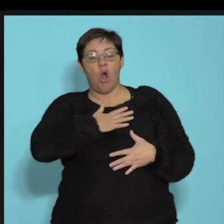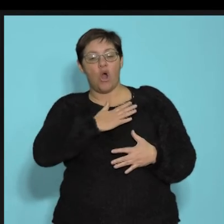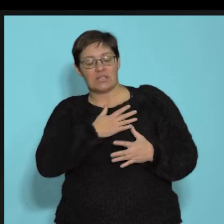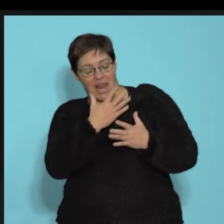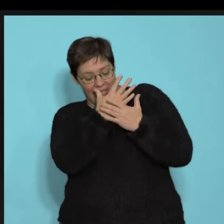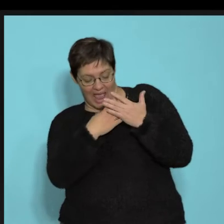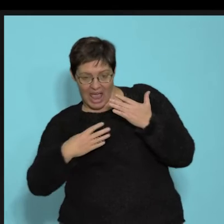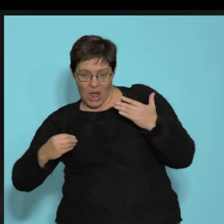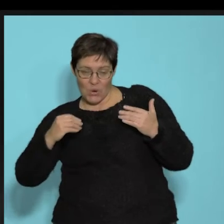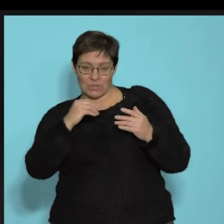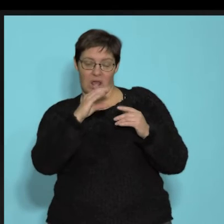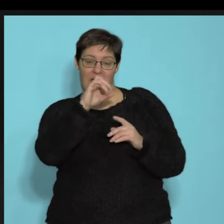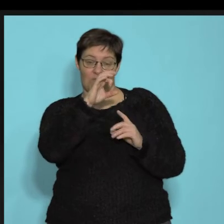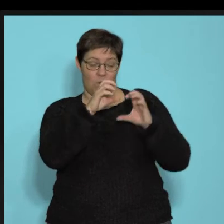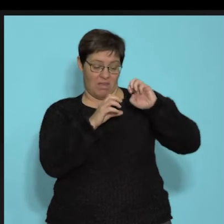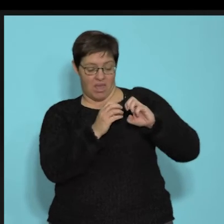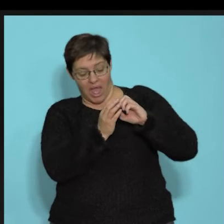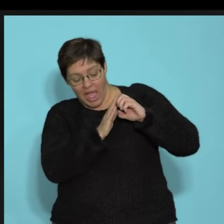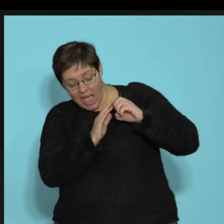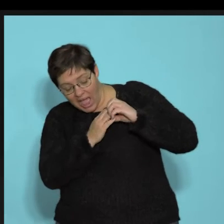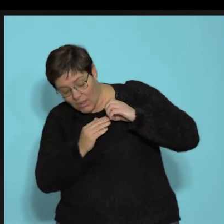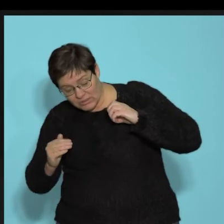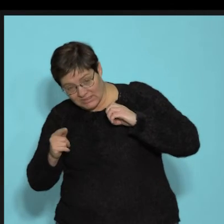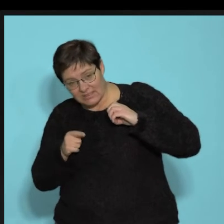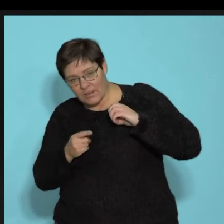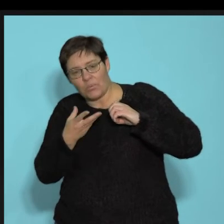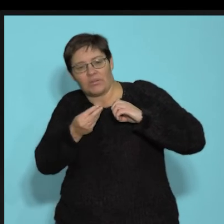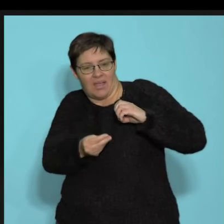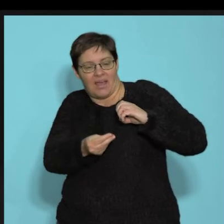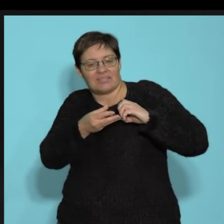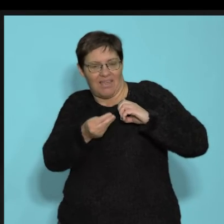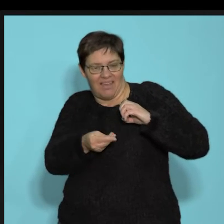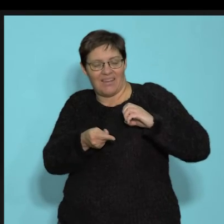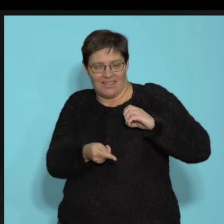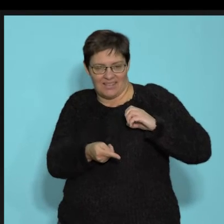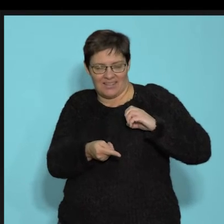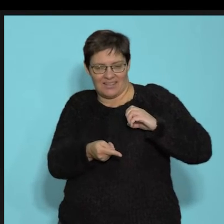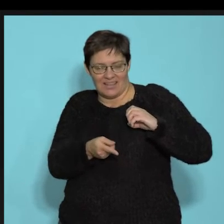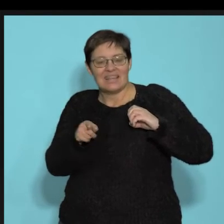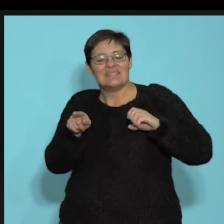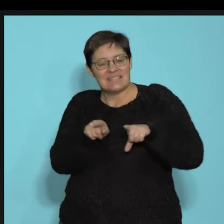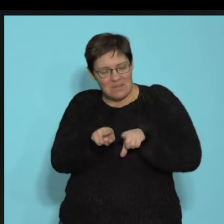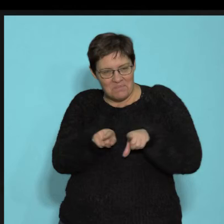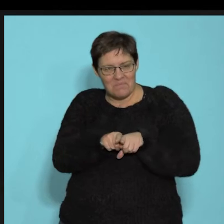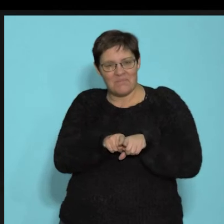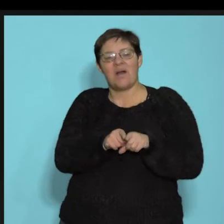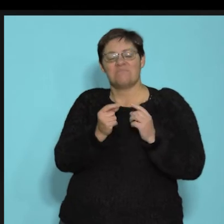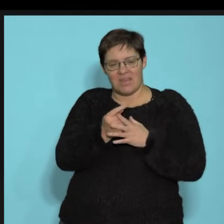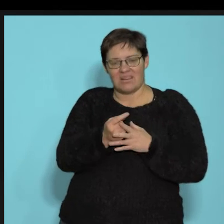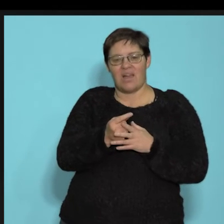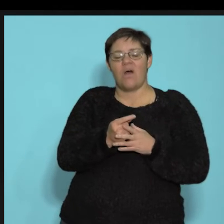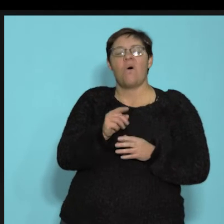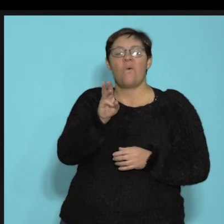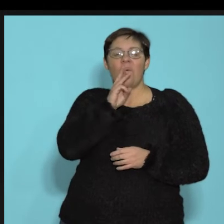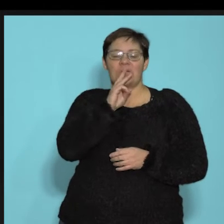oxygen moves out of the alveoli, guys, it's a moist Okay, again, it's going to be